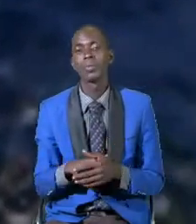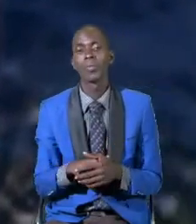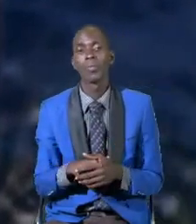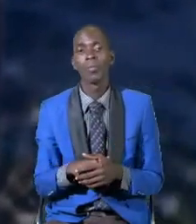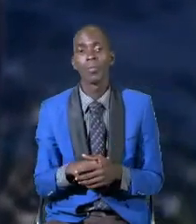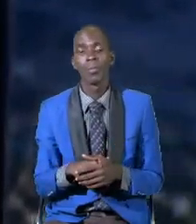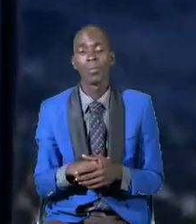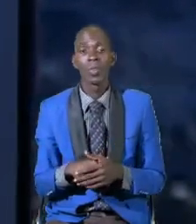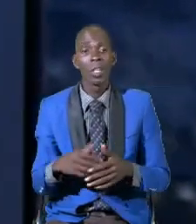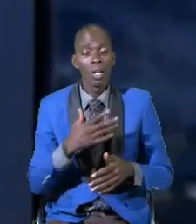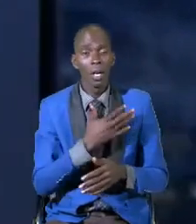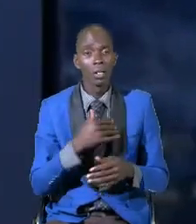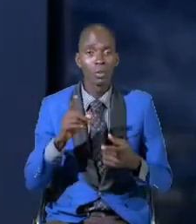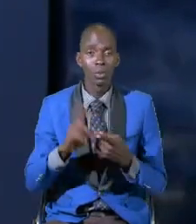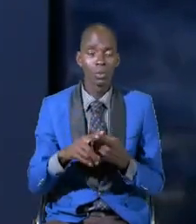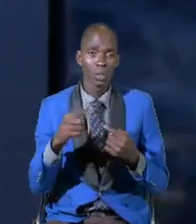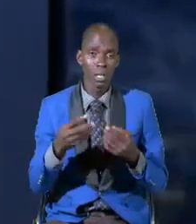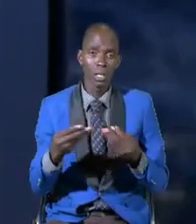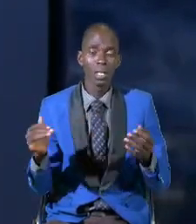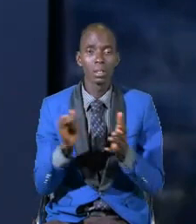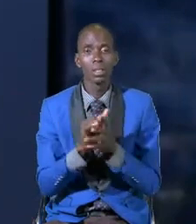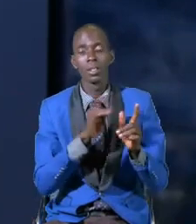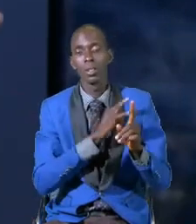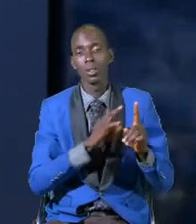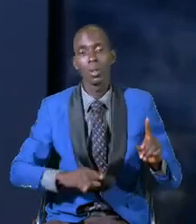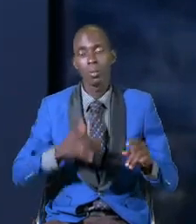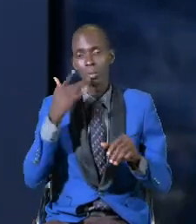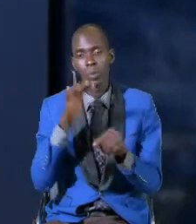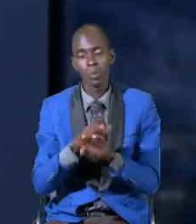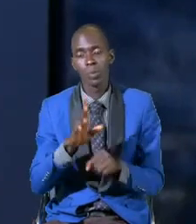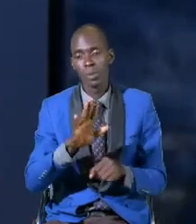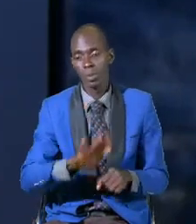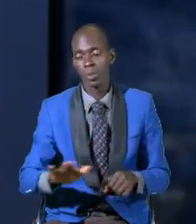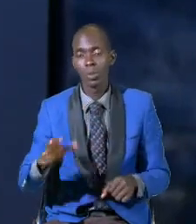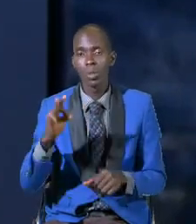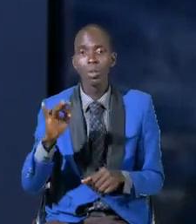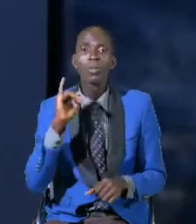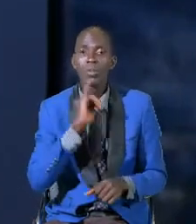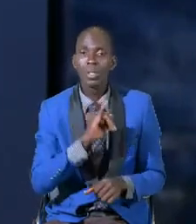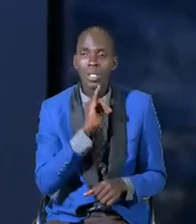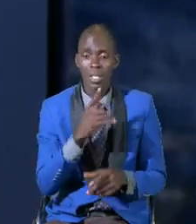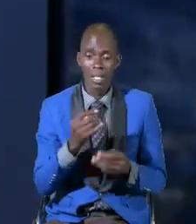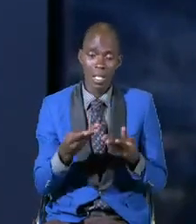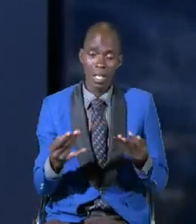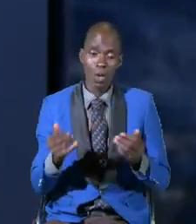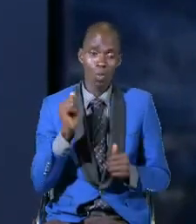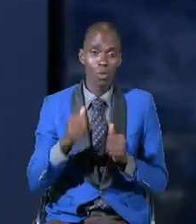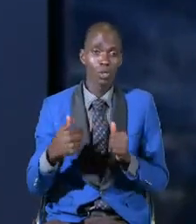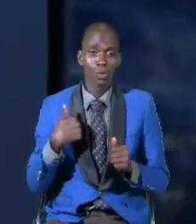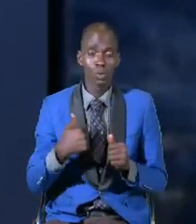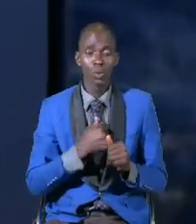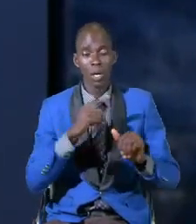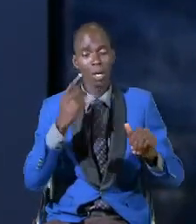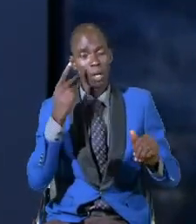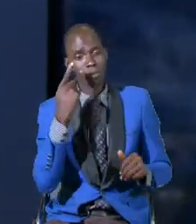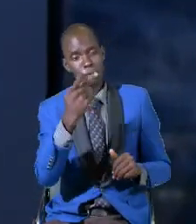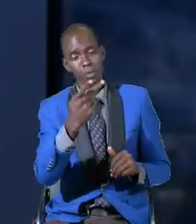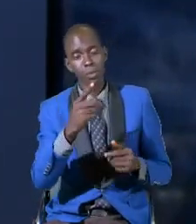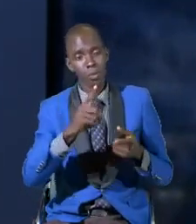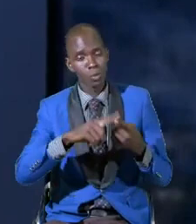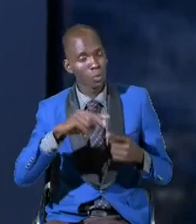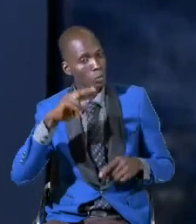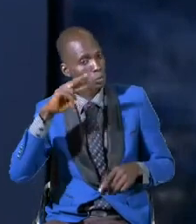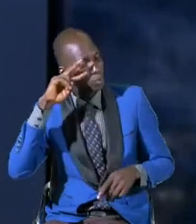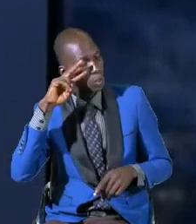the children of Israel, saying, the land through which we have gone to search